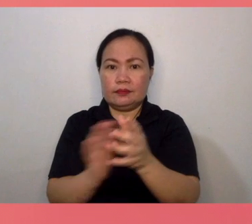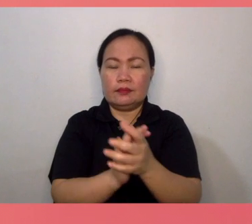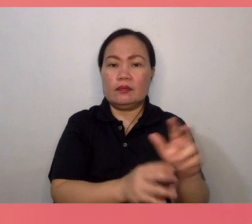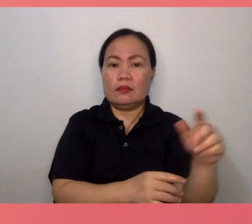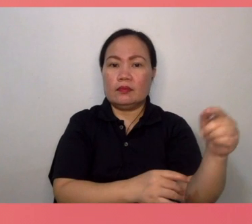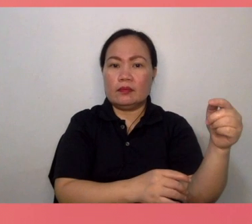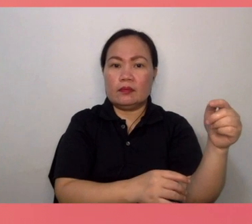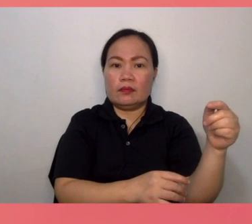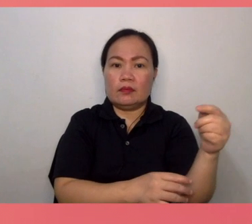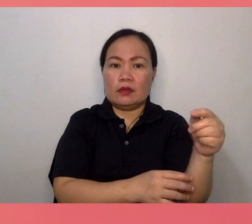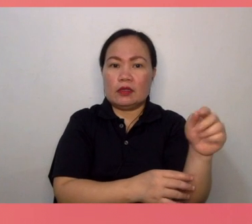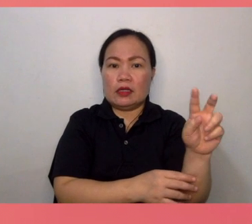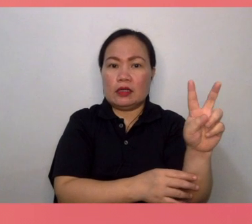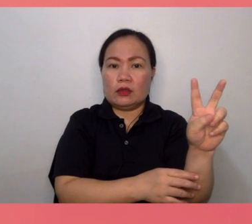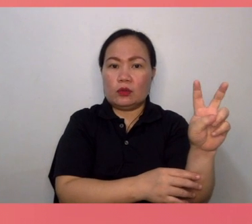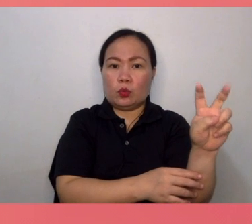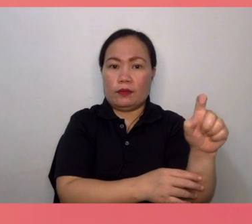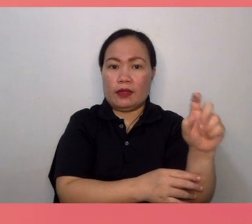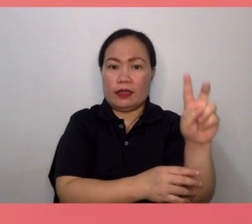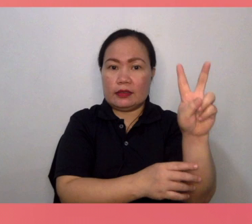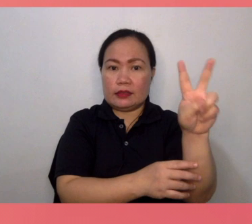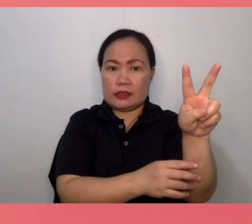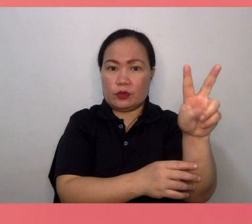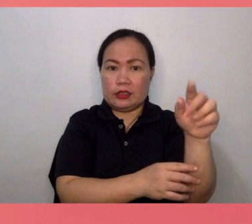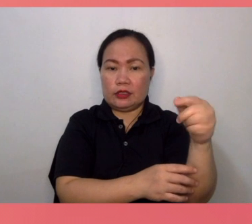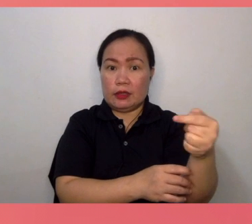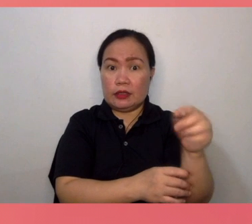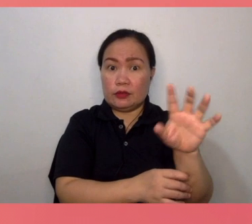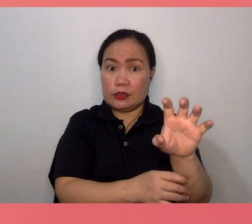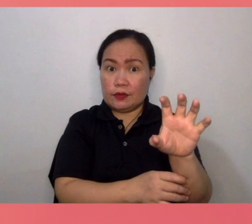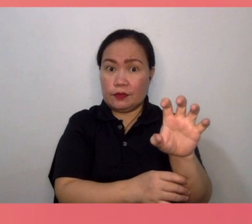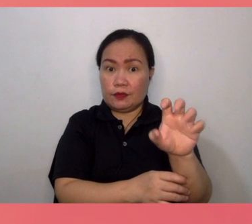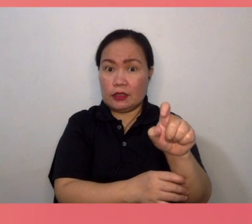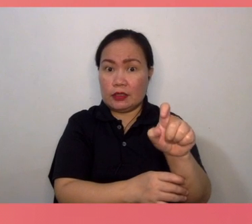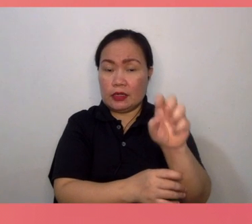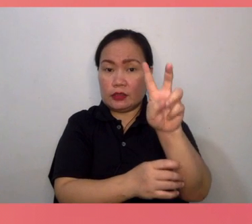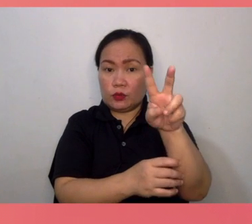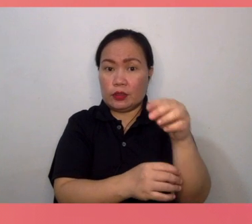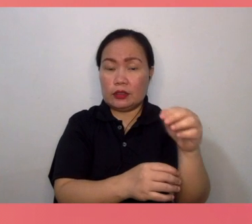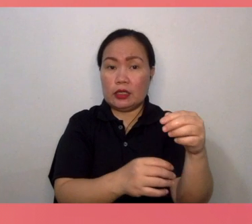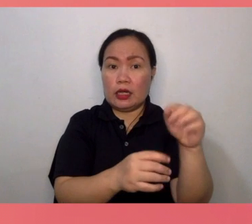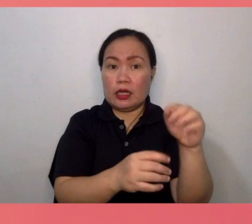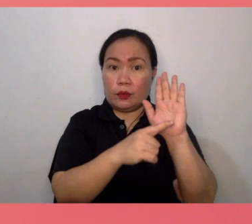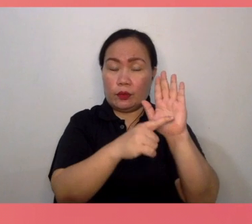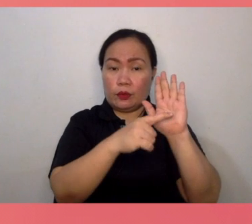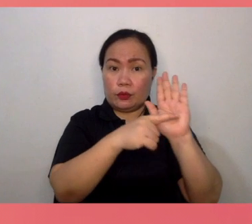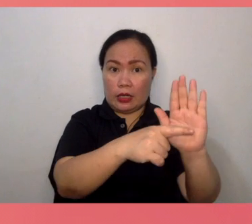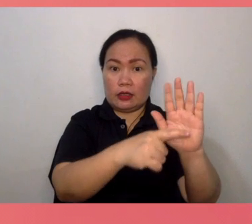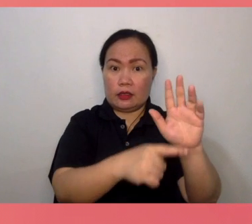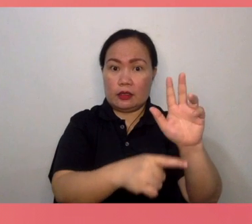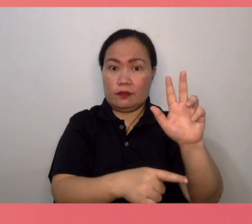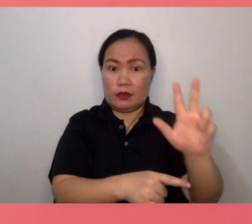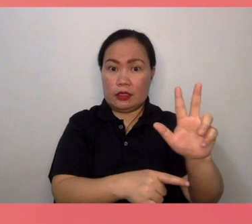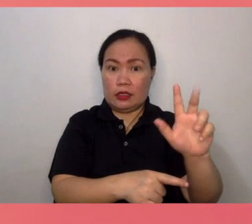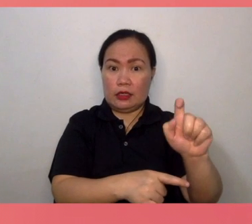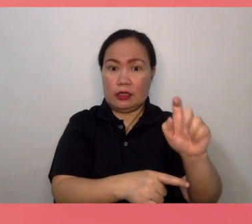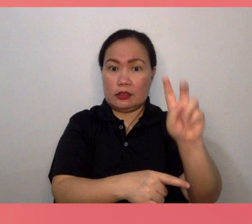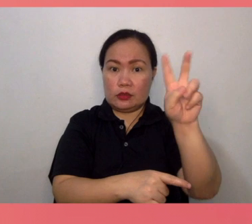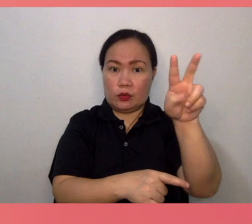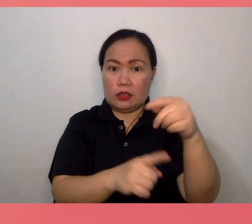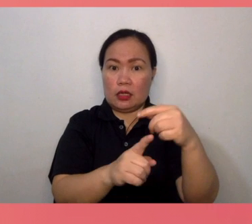is negative 3x squared, plus 7 plus 8, that is 15x. So, this is